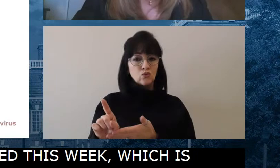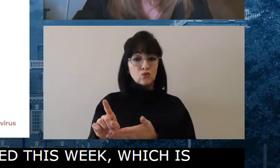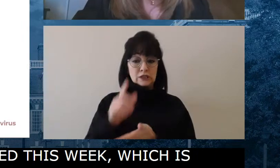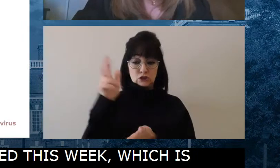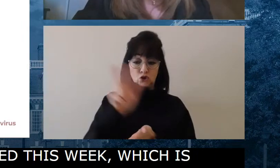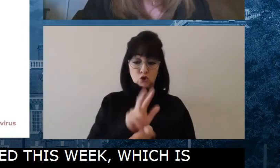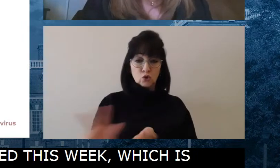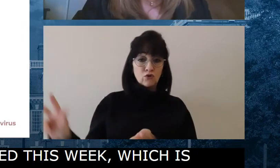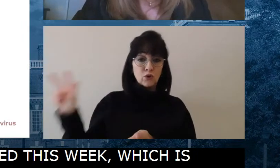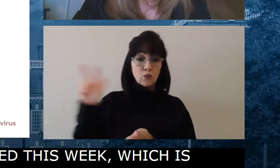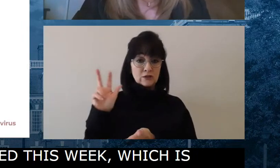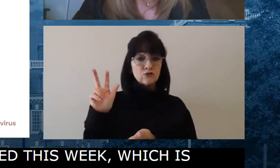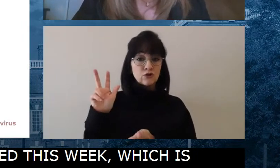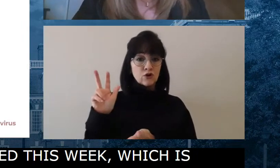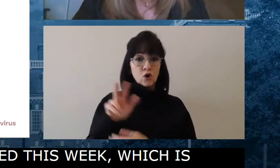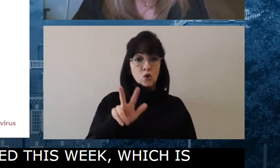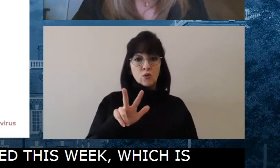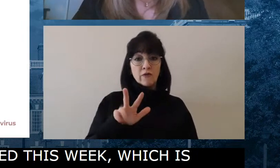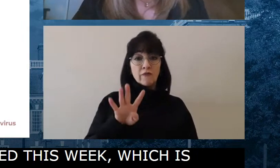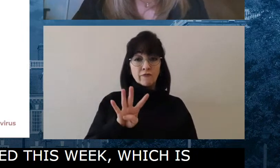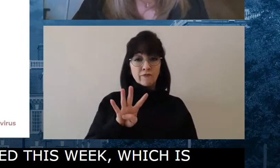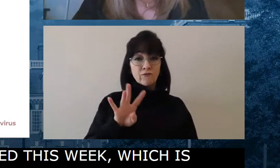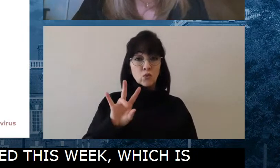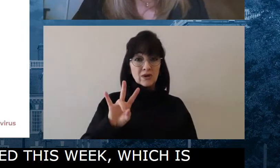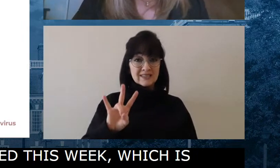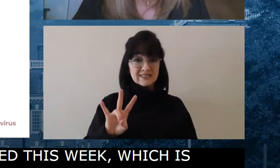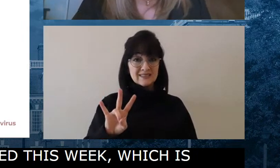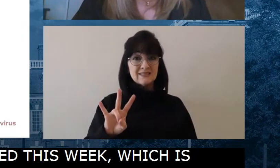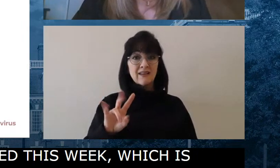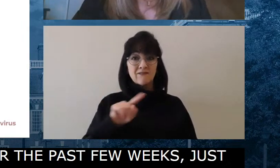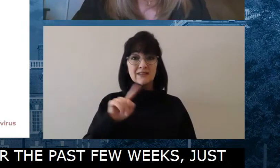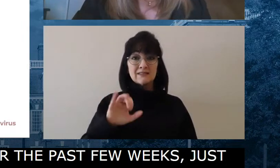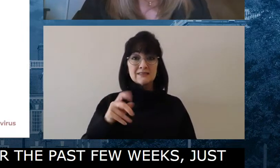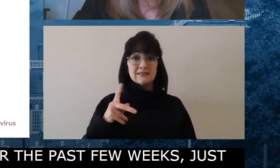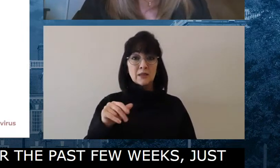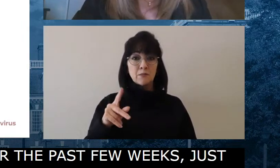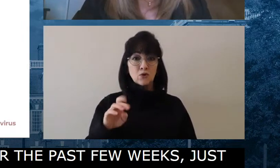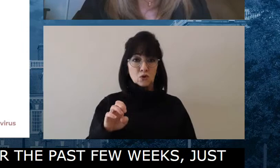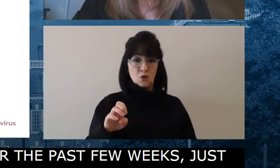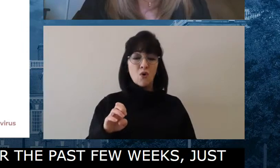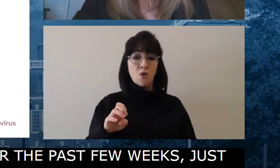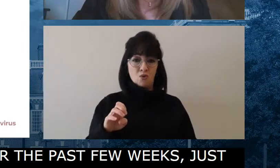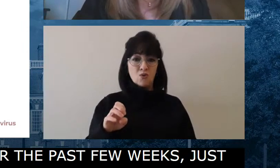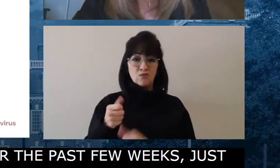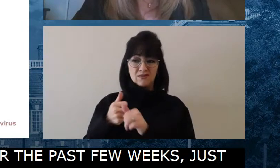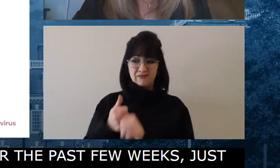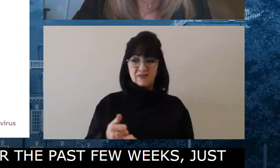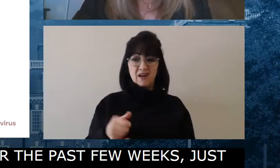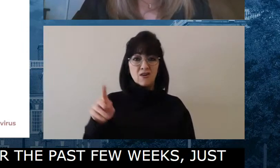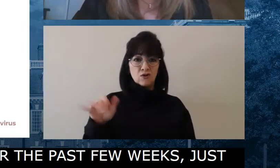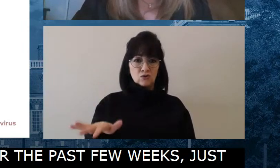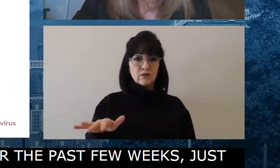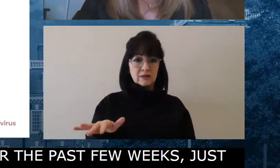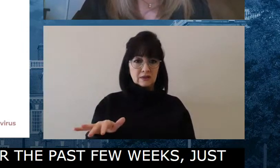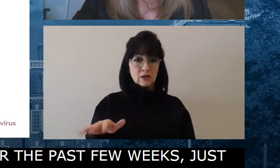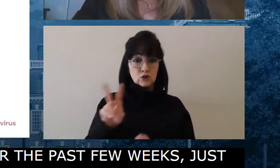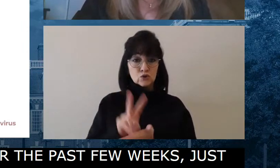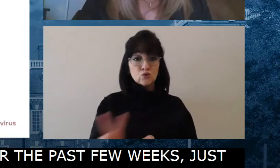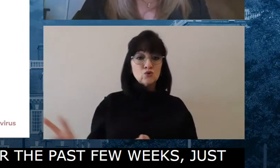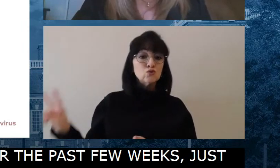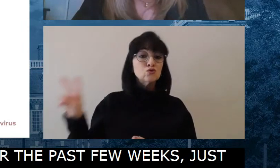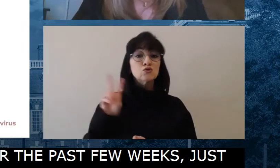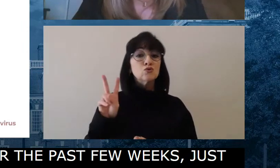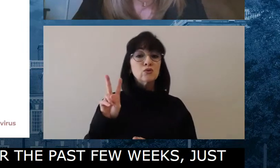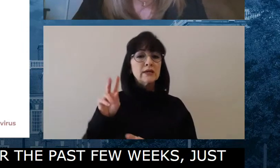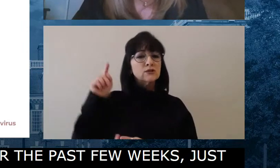ago, 47 zip codes would have met that criteria. 2 weeks ago, it was 7 zip codes. It